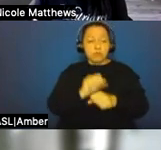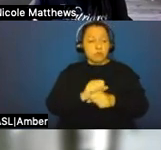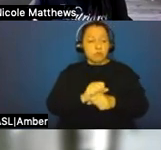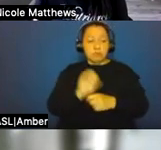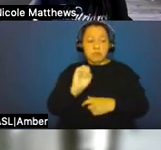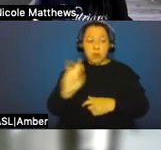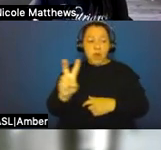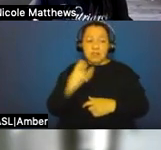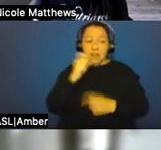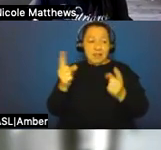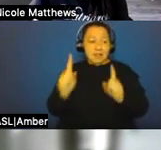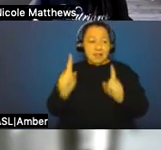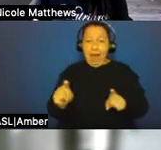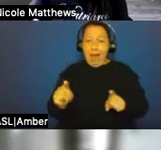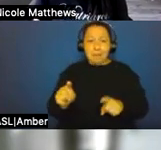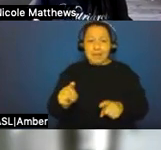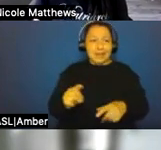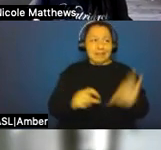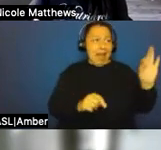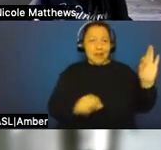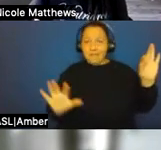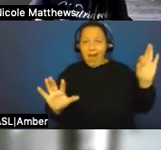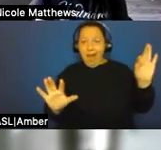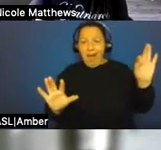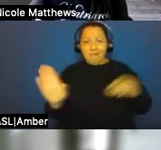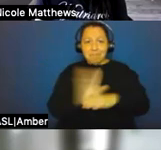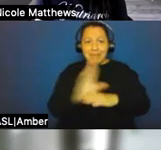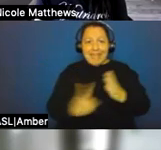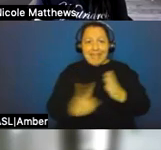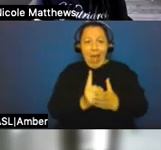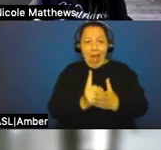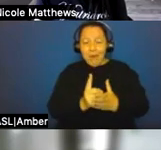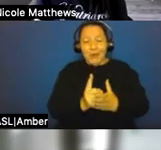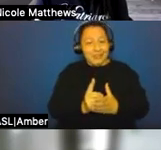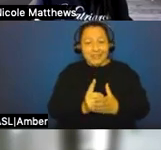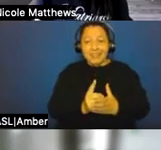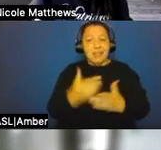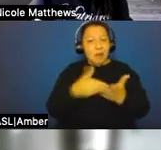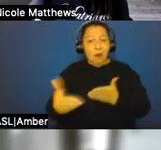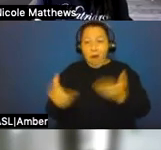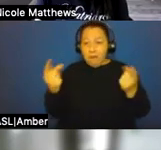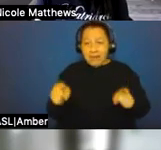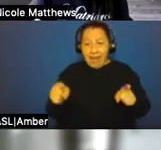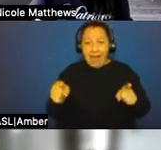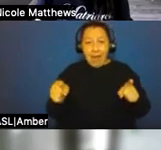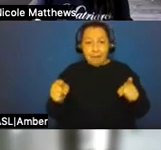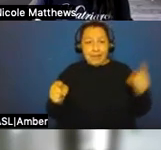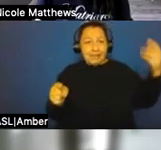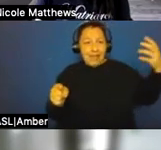9 to 5, right? It most oftentimes happens outside of those, regular office hours.